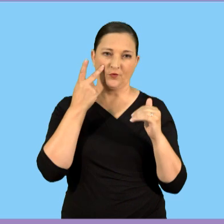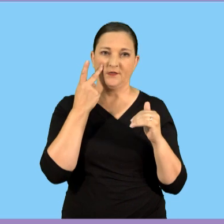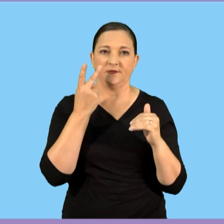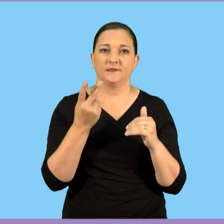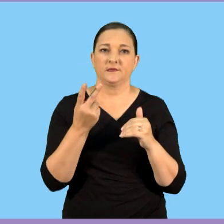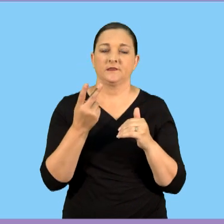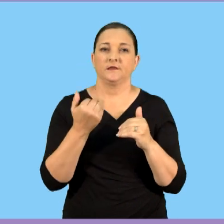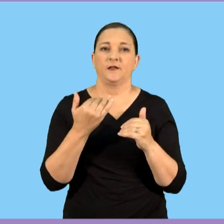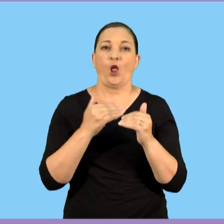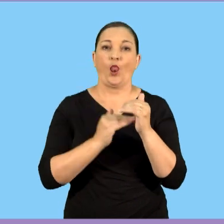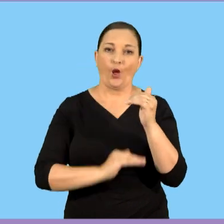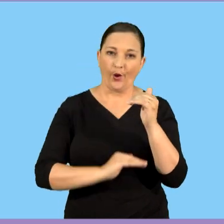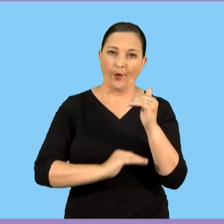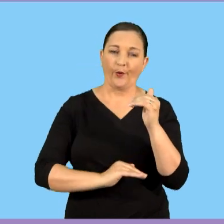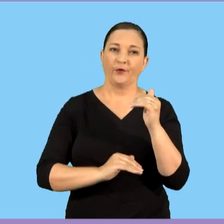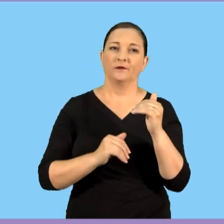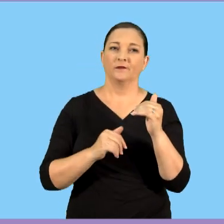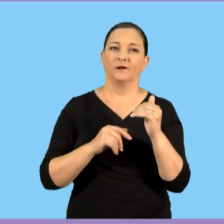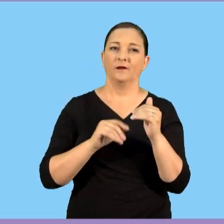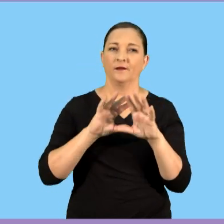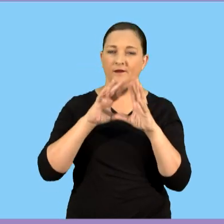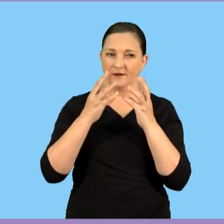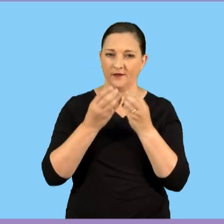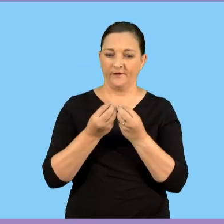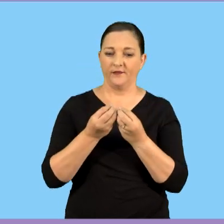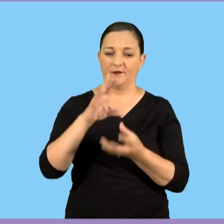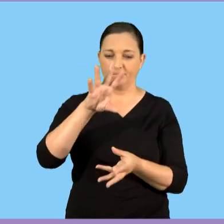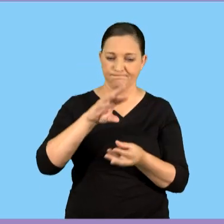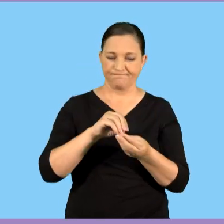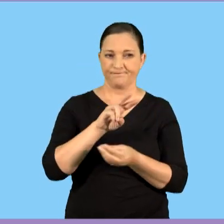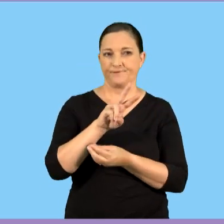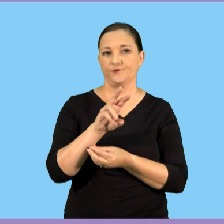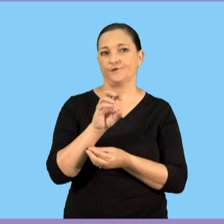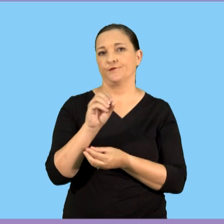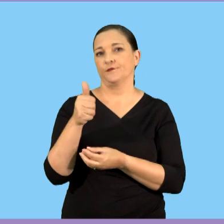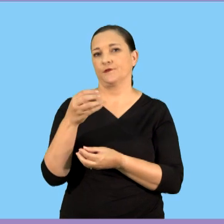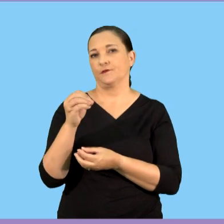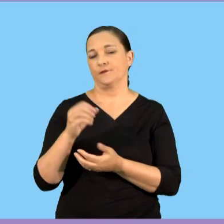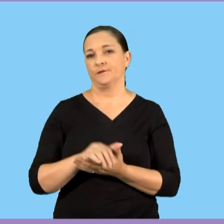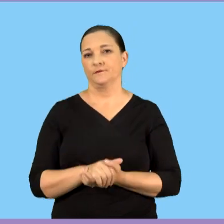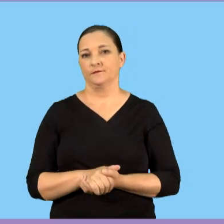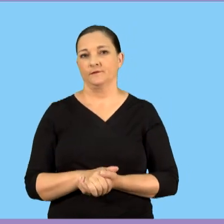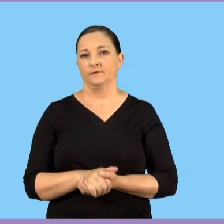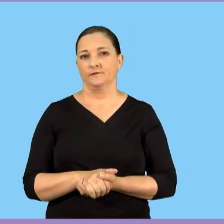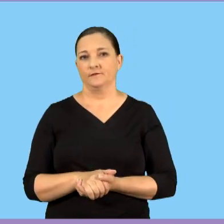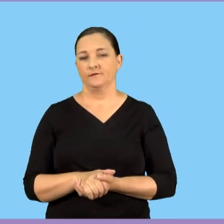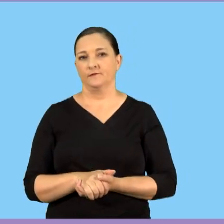point, to at the bottom of the sea, which is the lowest point, that distance will be